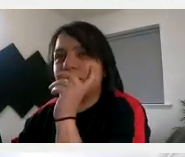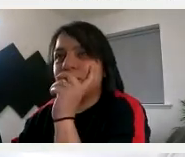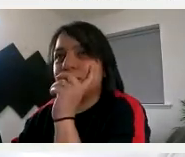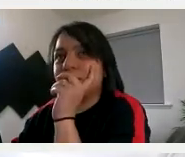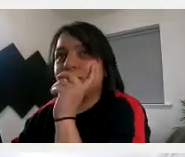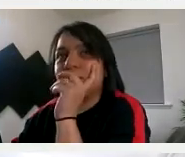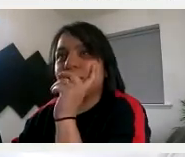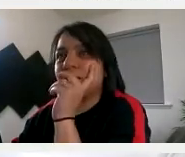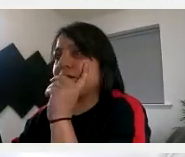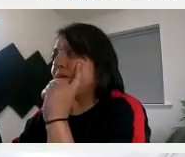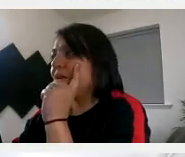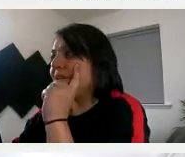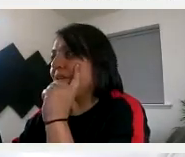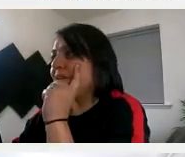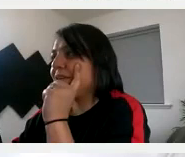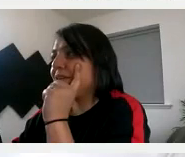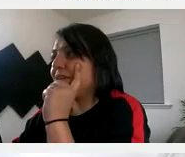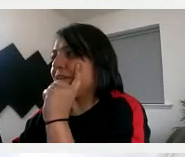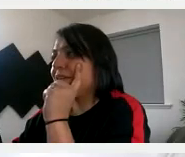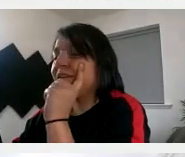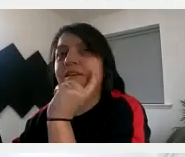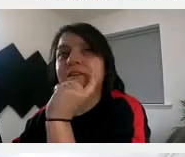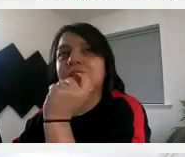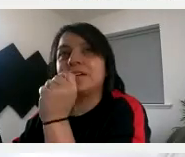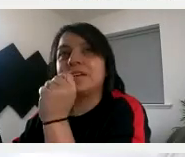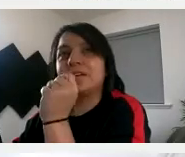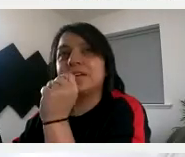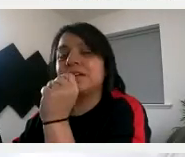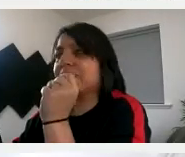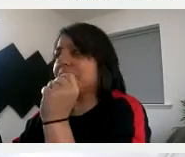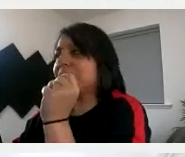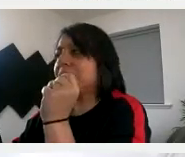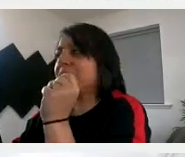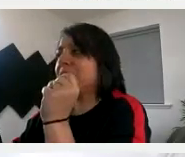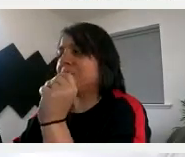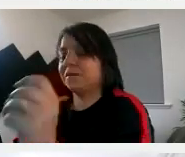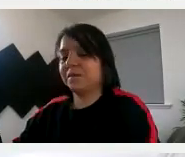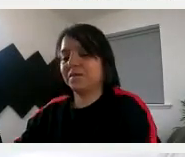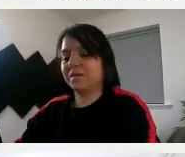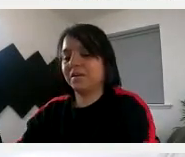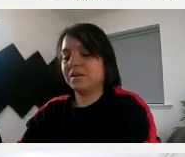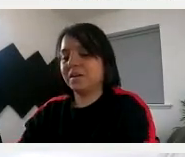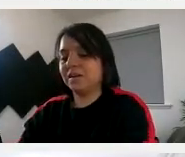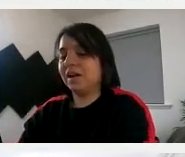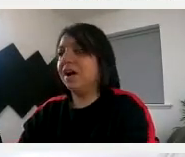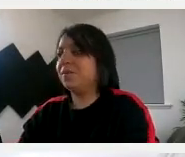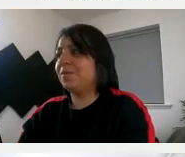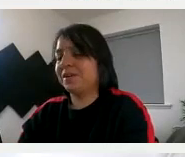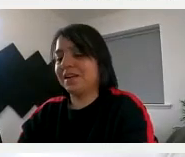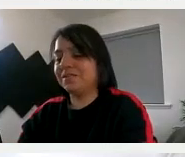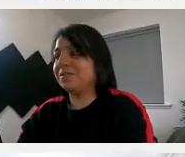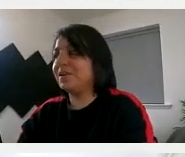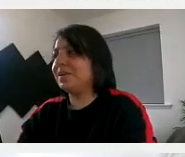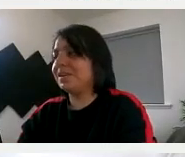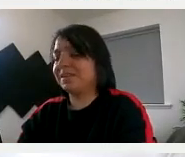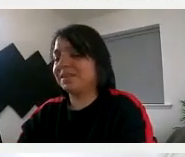I got something for W. A for Adele. Adele. Oh, Adele. Oh, Adele's a good